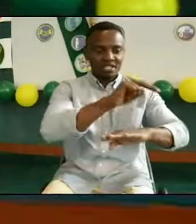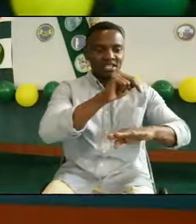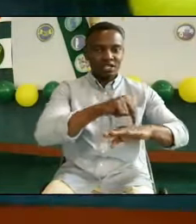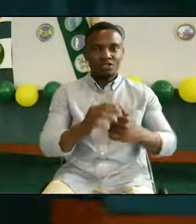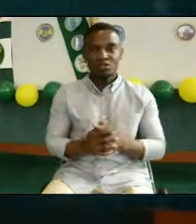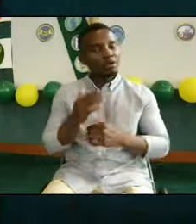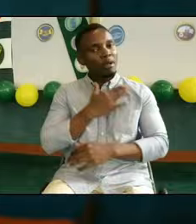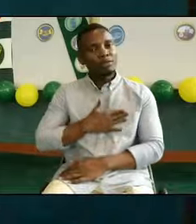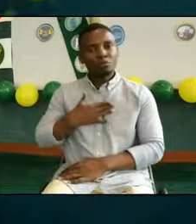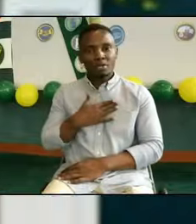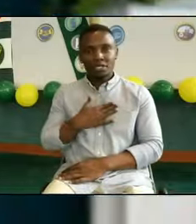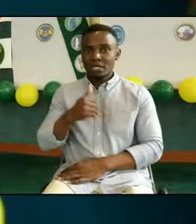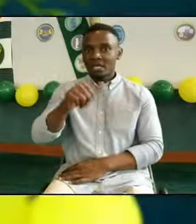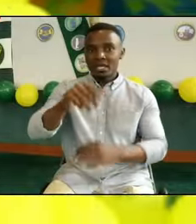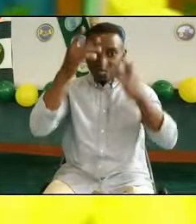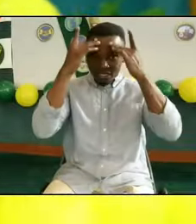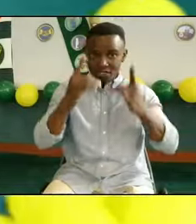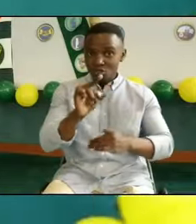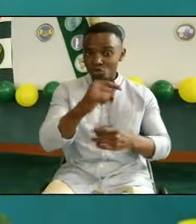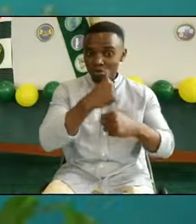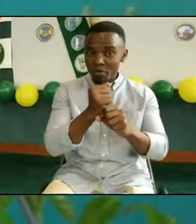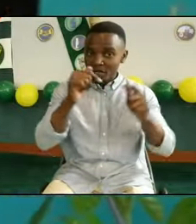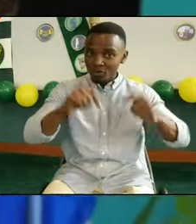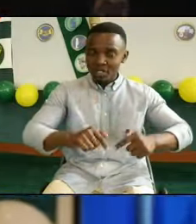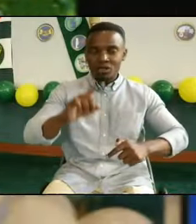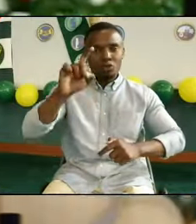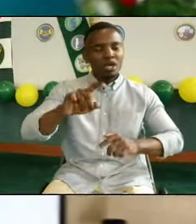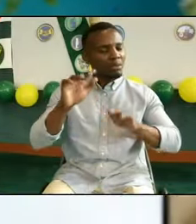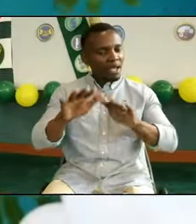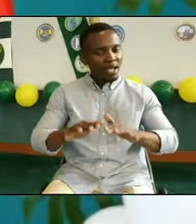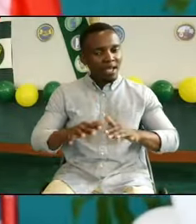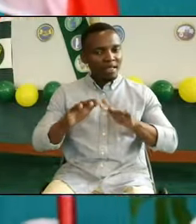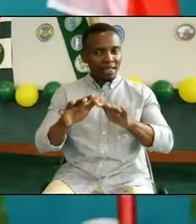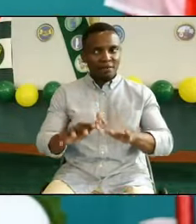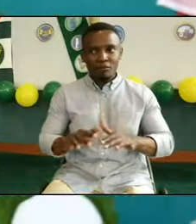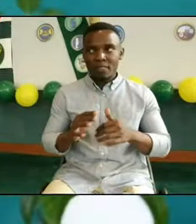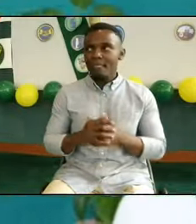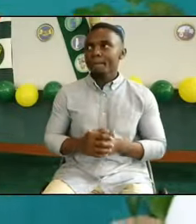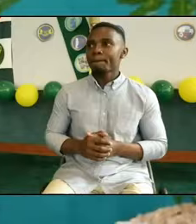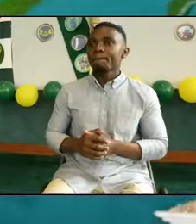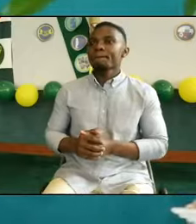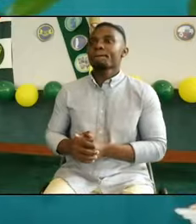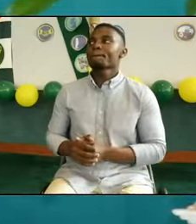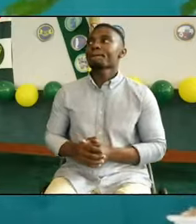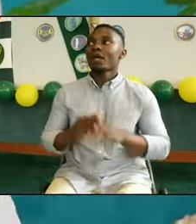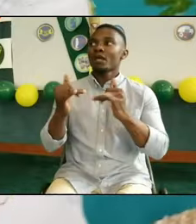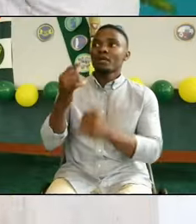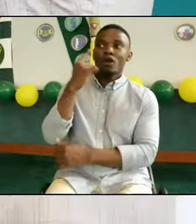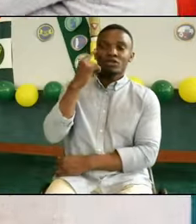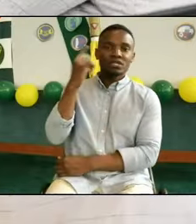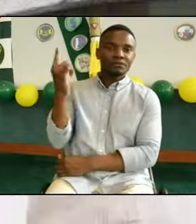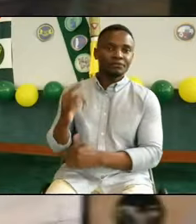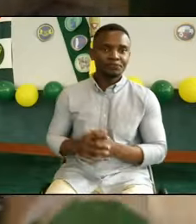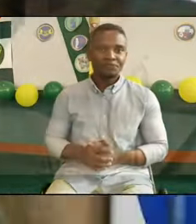please, any decision you are taking today, be very, very careful with it. Let me run with the time. Now look at it.